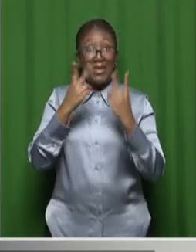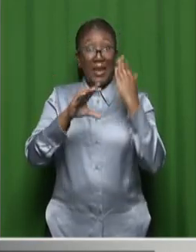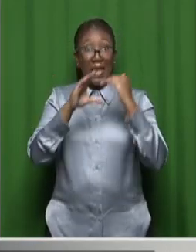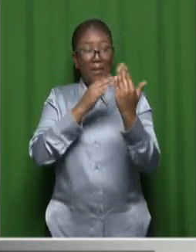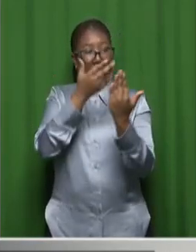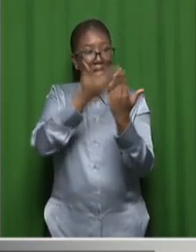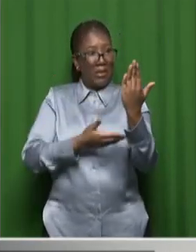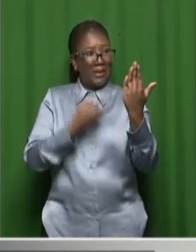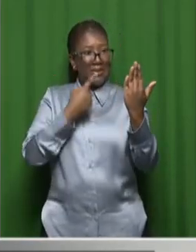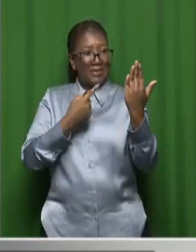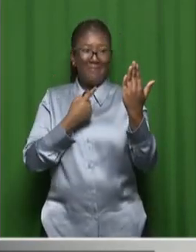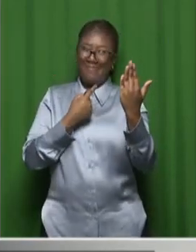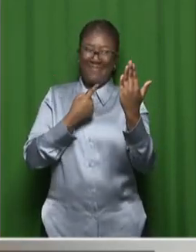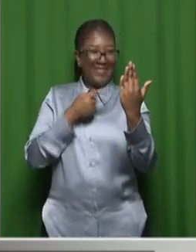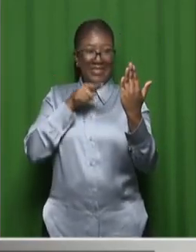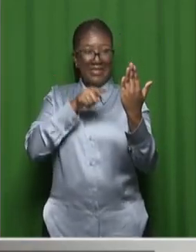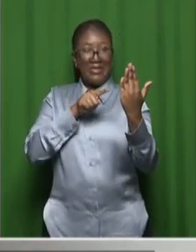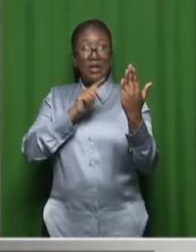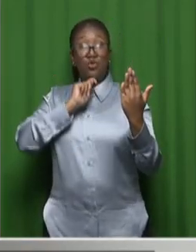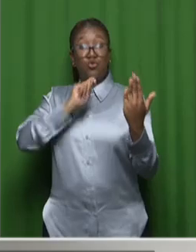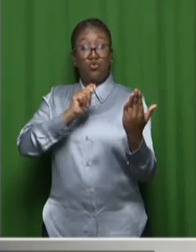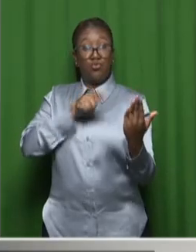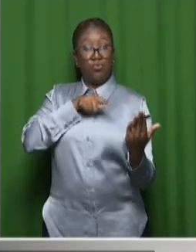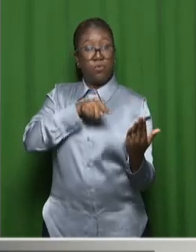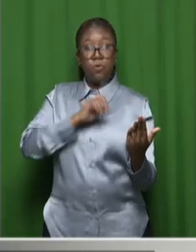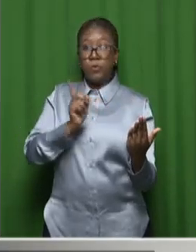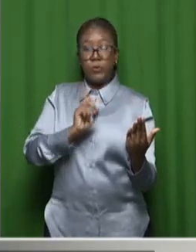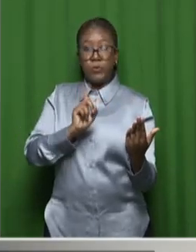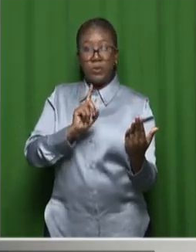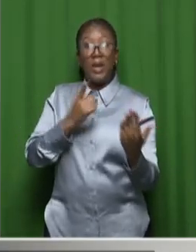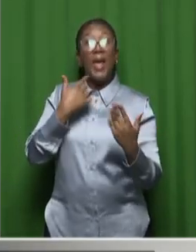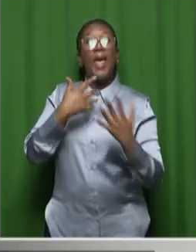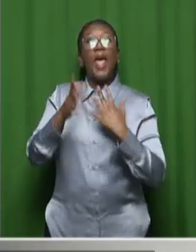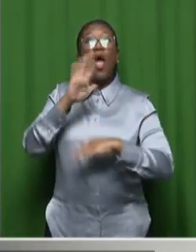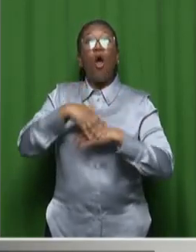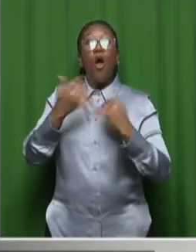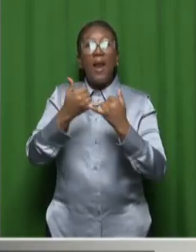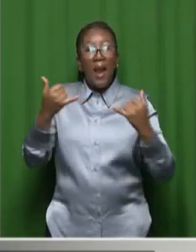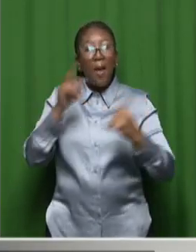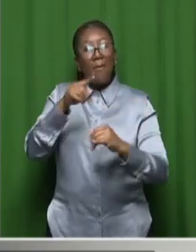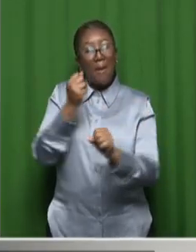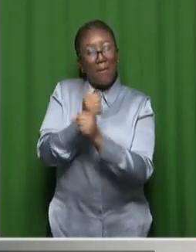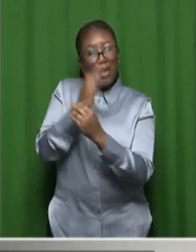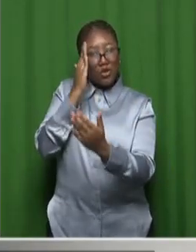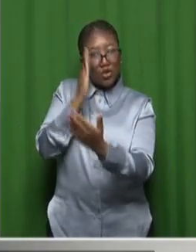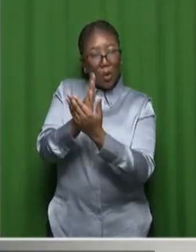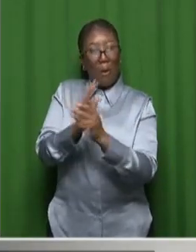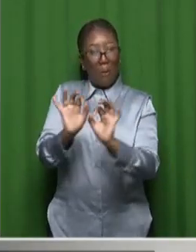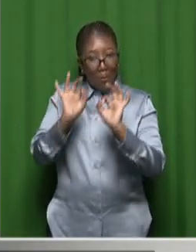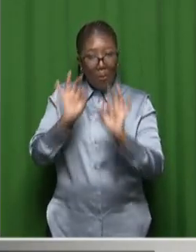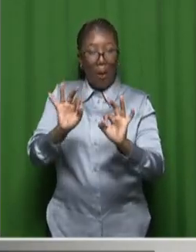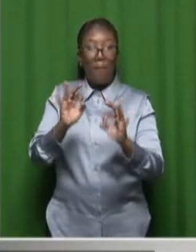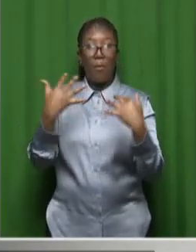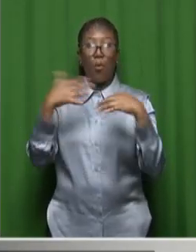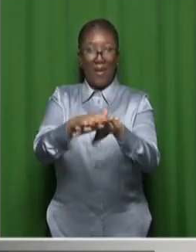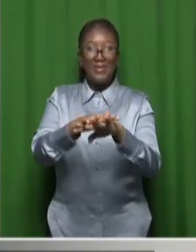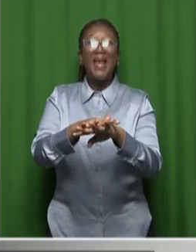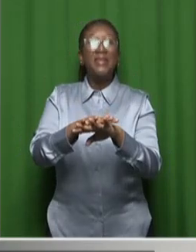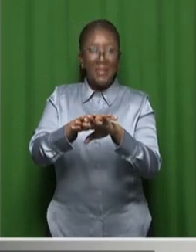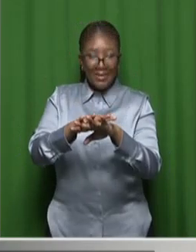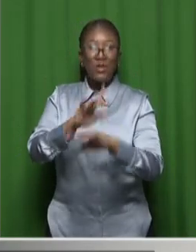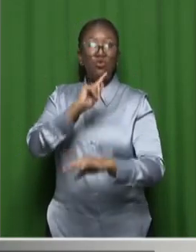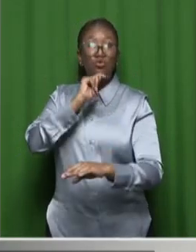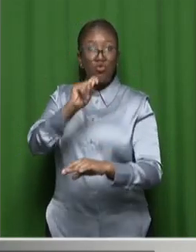right? And it's very important, if you are booking anything online, double check that the actual platform is a